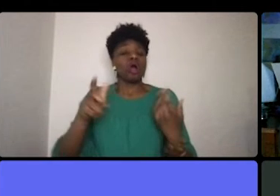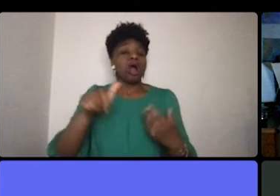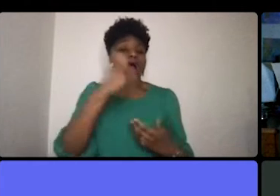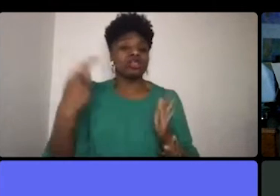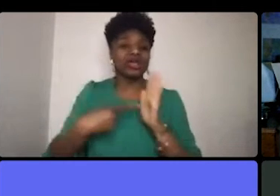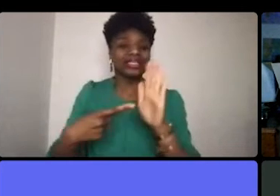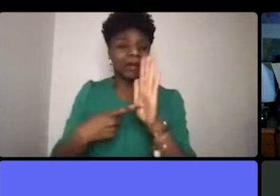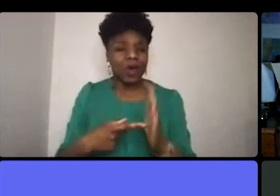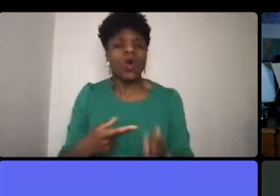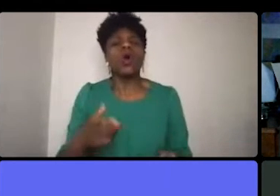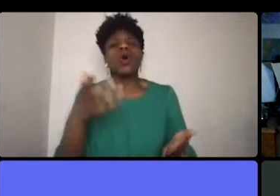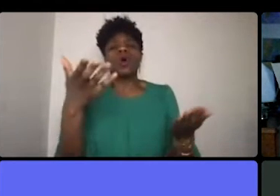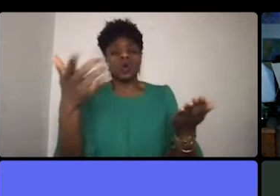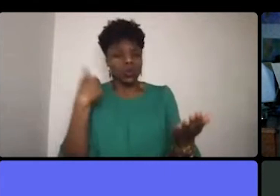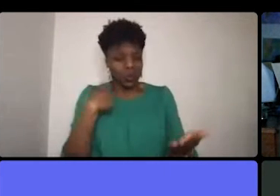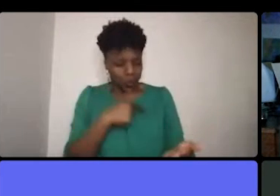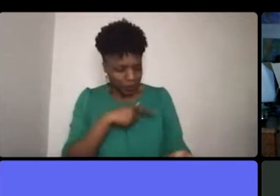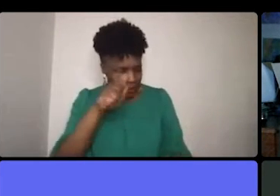dark.